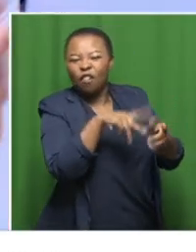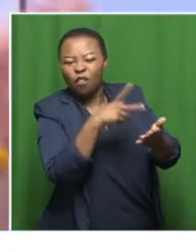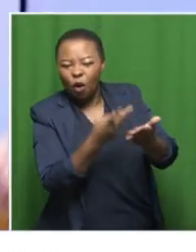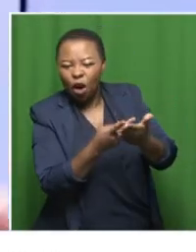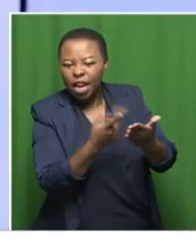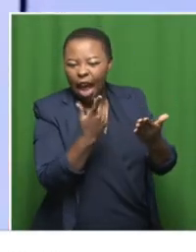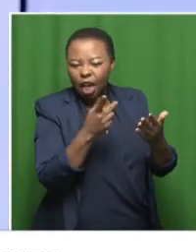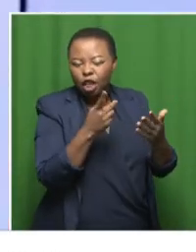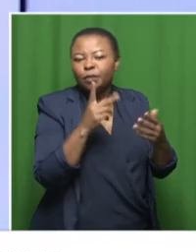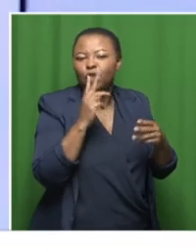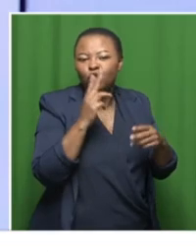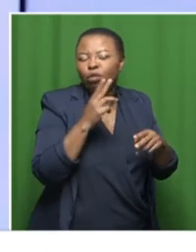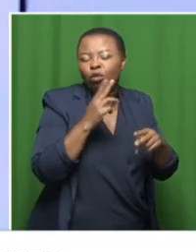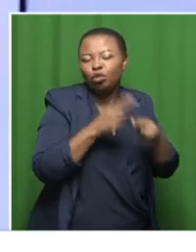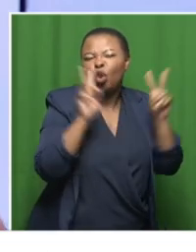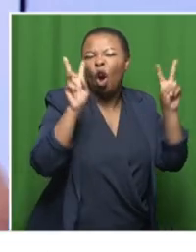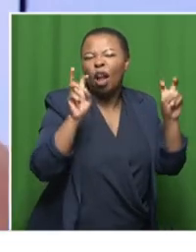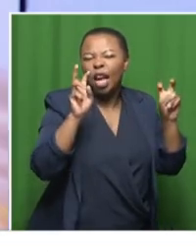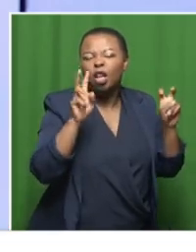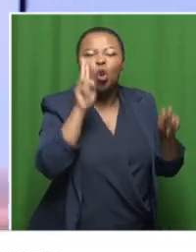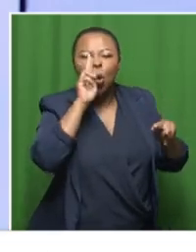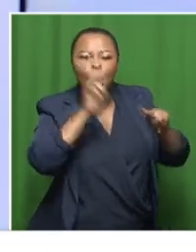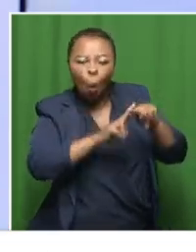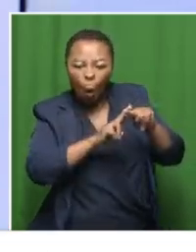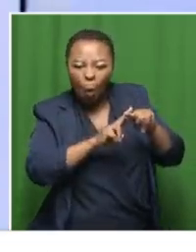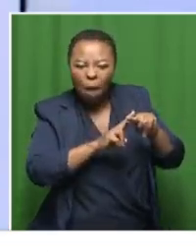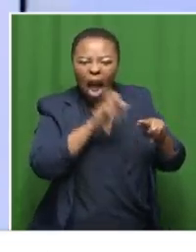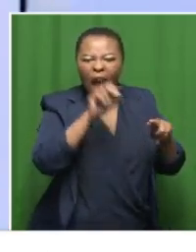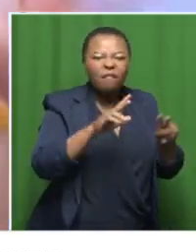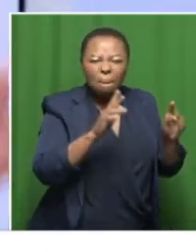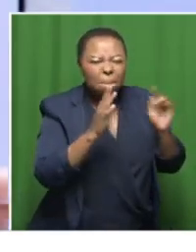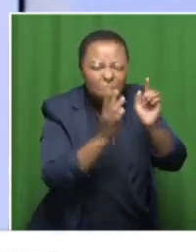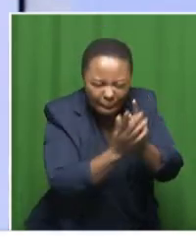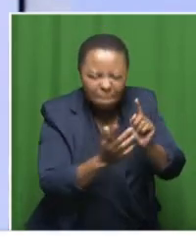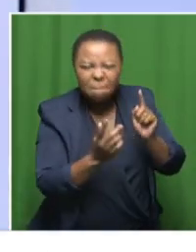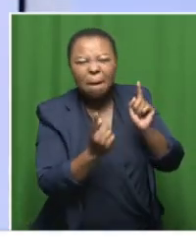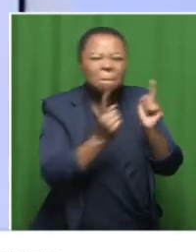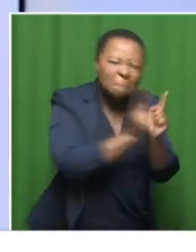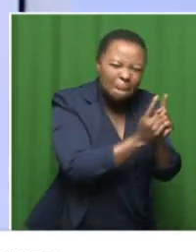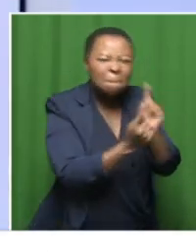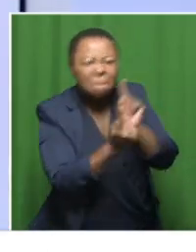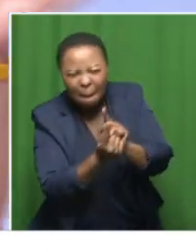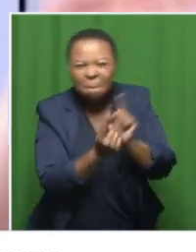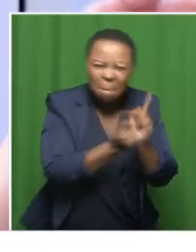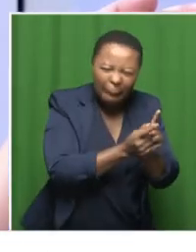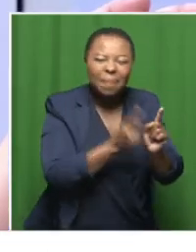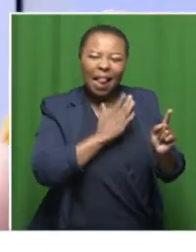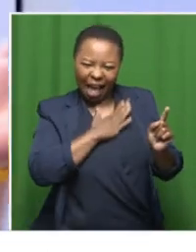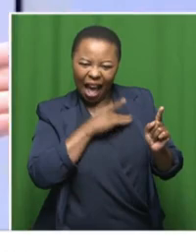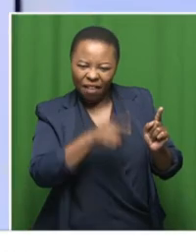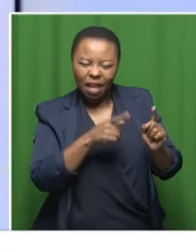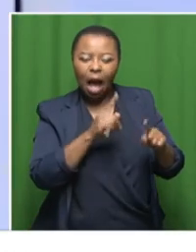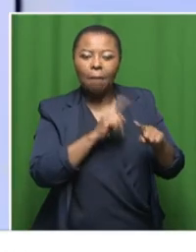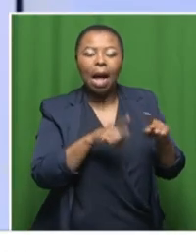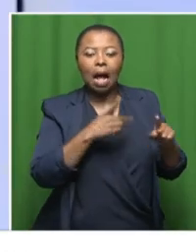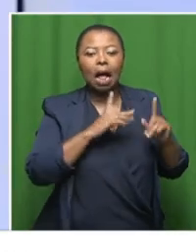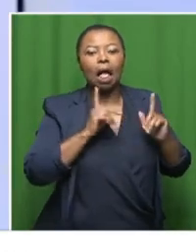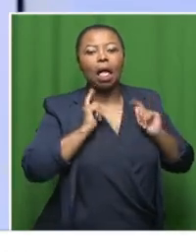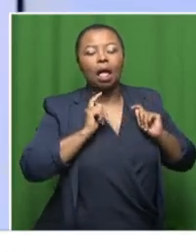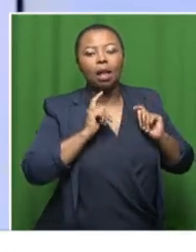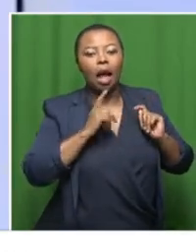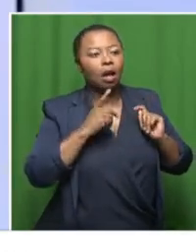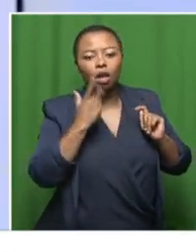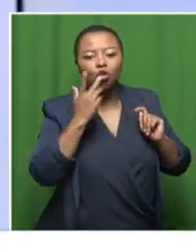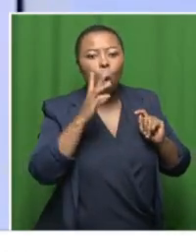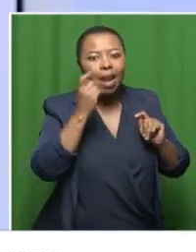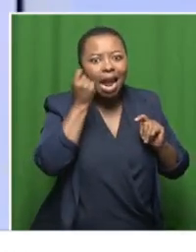it toilet humor, so to speak, where if you're falling about and bumping into, they love stuff like that. Okay. But then it can deter from what the message is. So it's